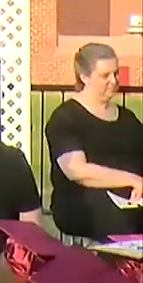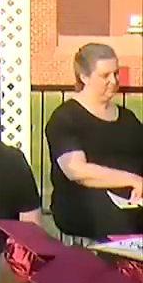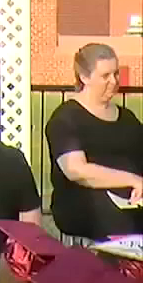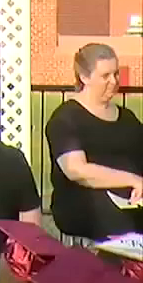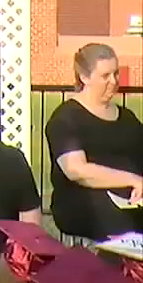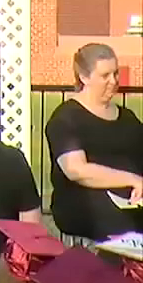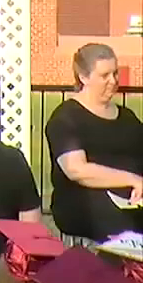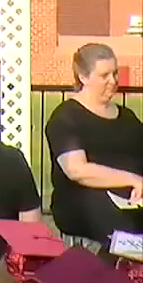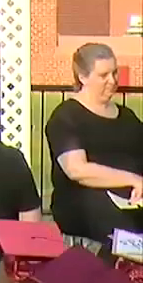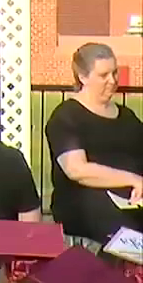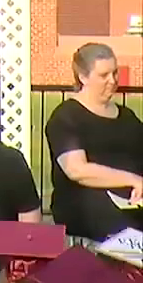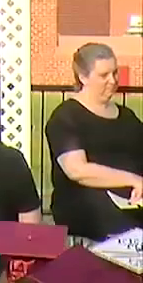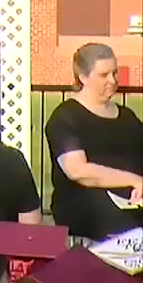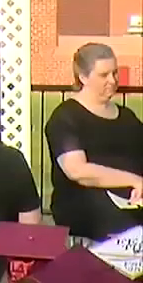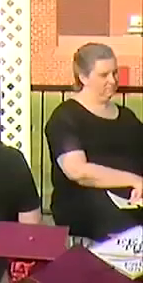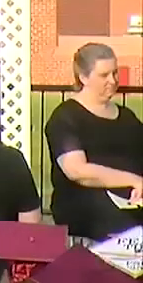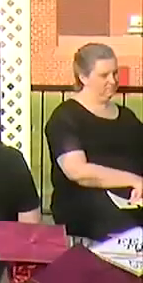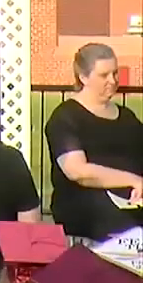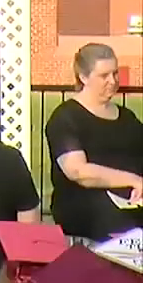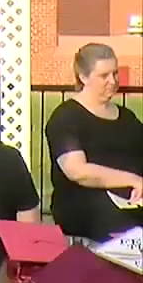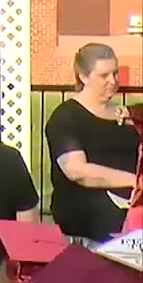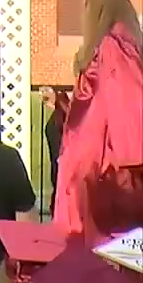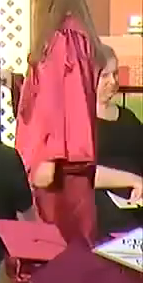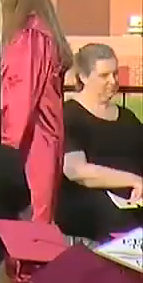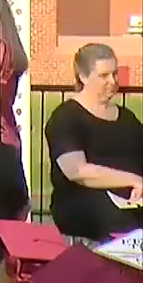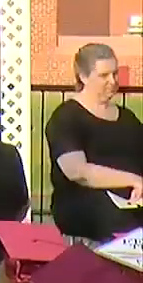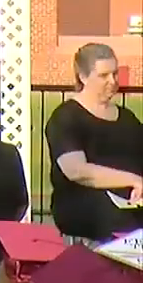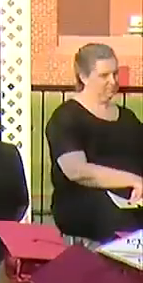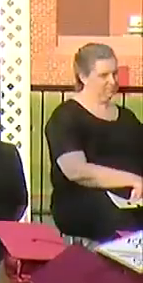Anna K. Lombardo.